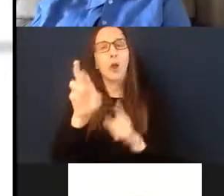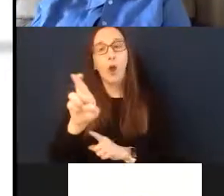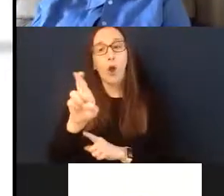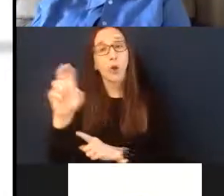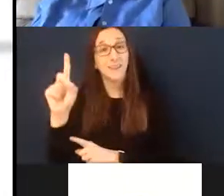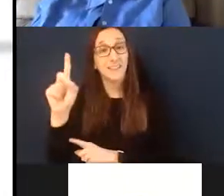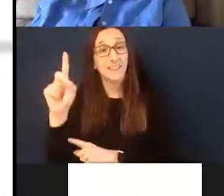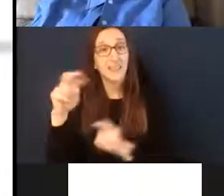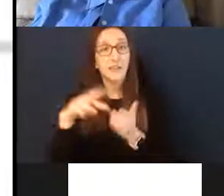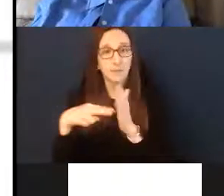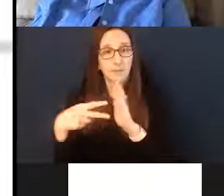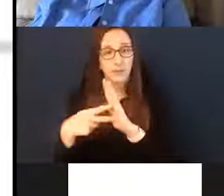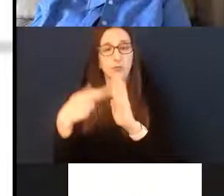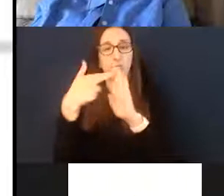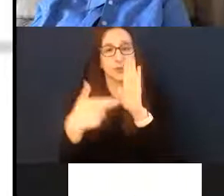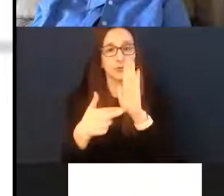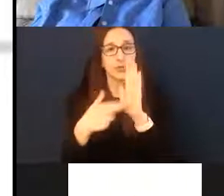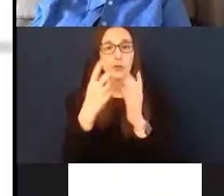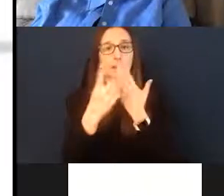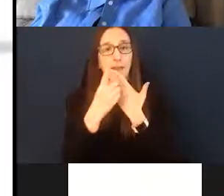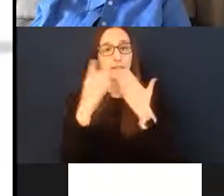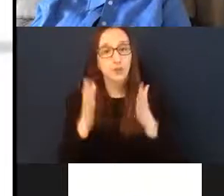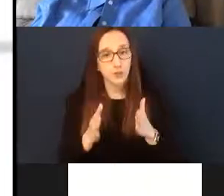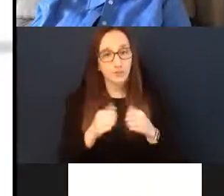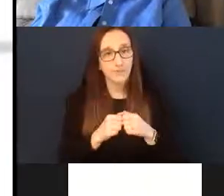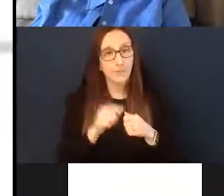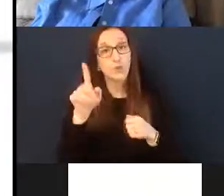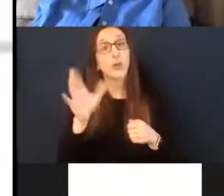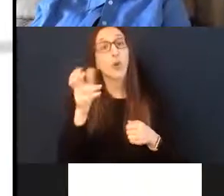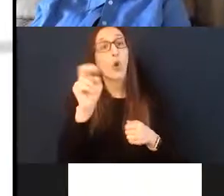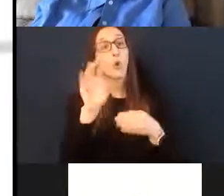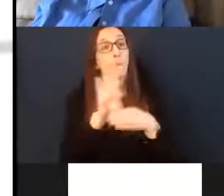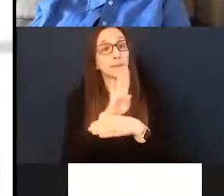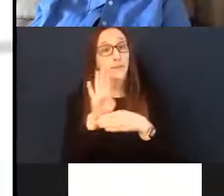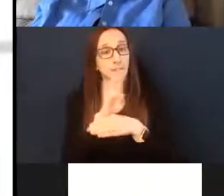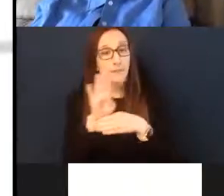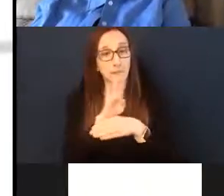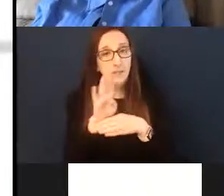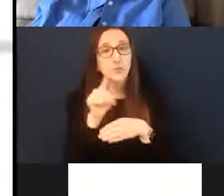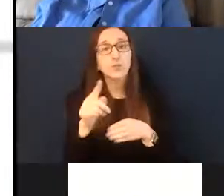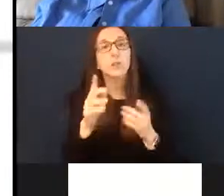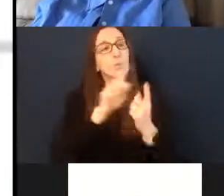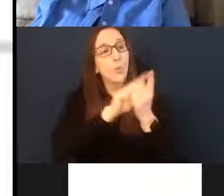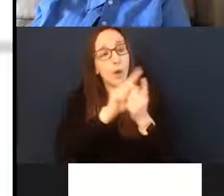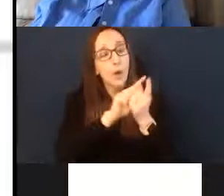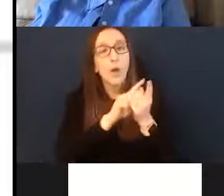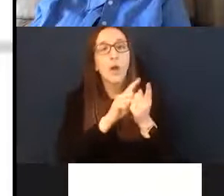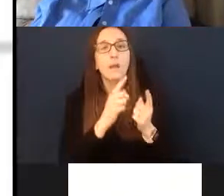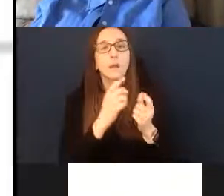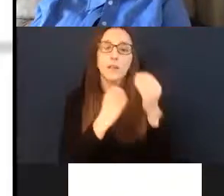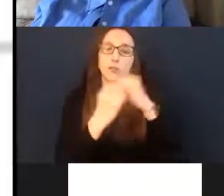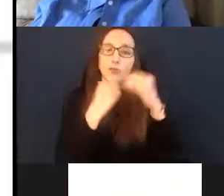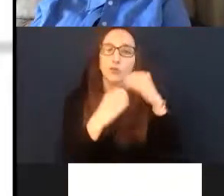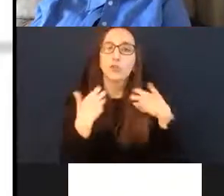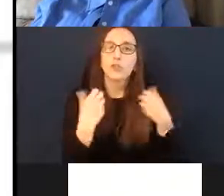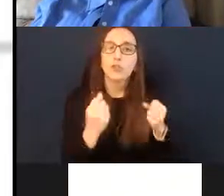do have my own private practice, Marianne's Answer, where I do a lot of individual personalized nutrition counseling,